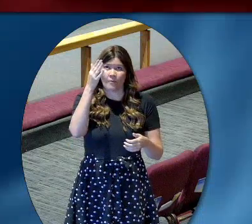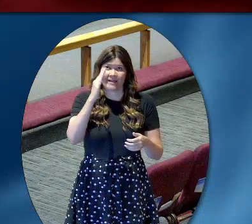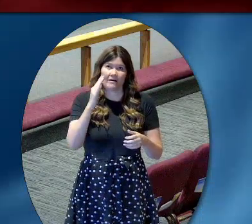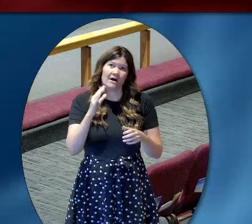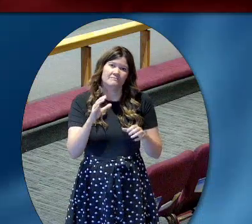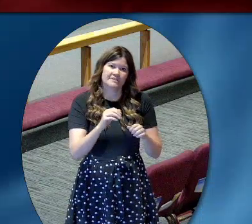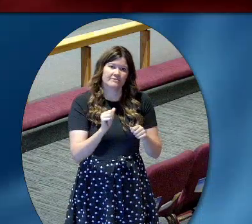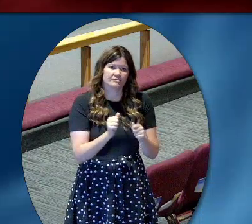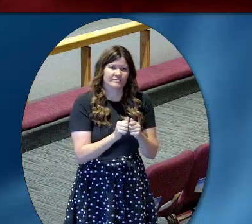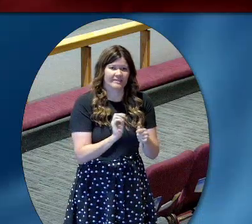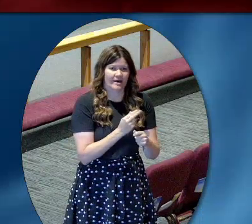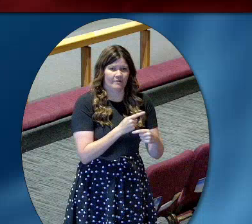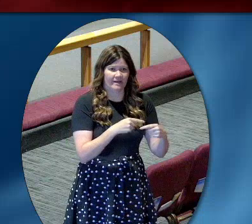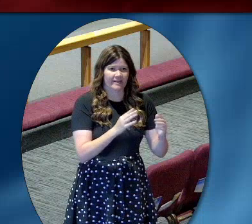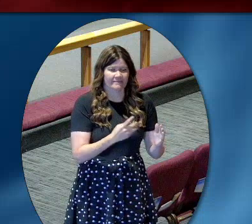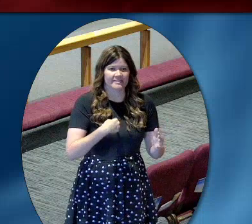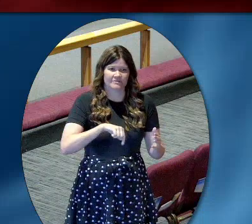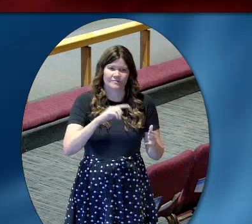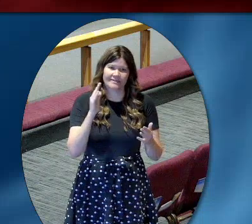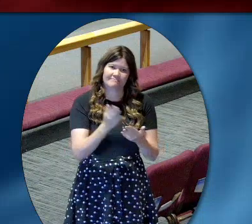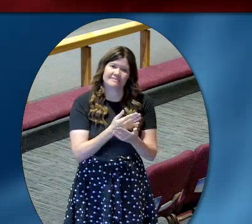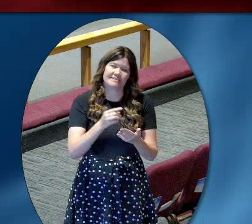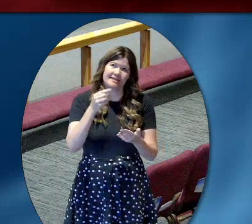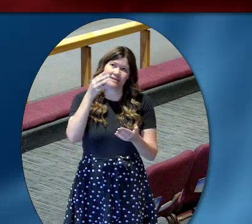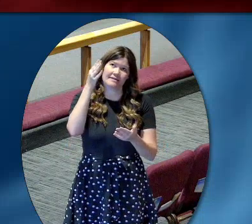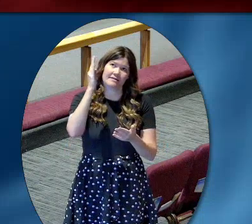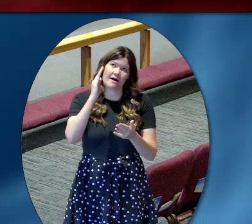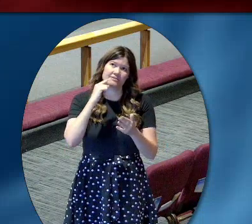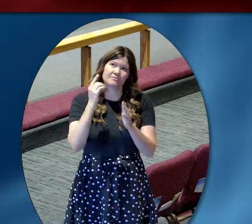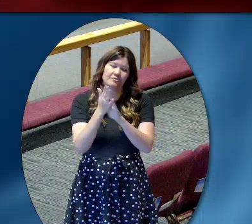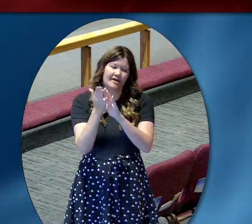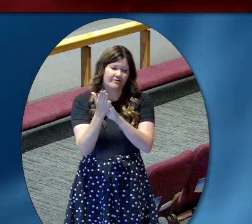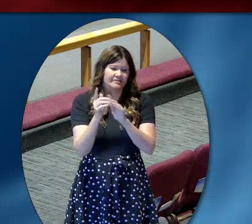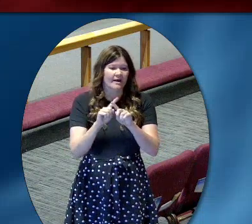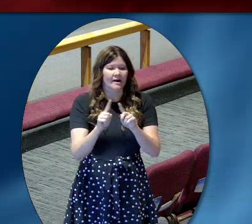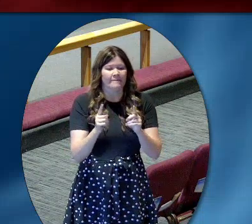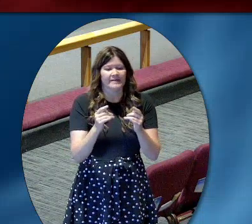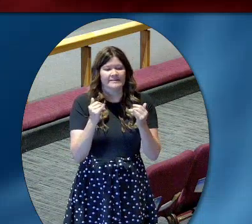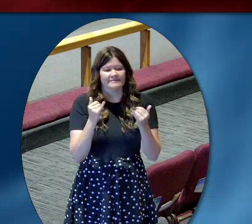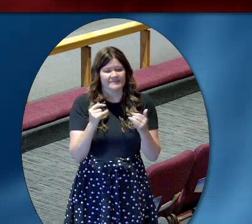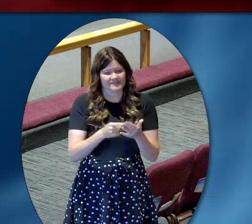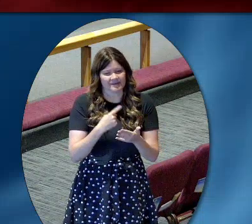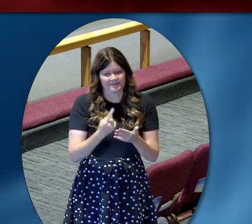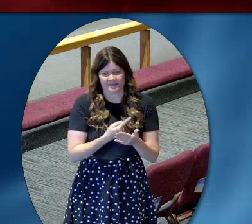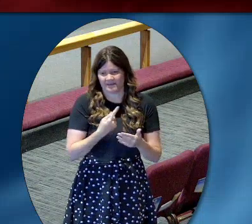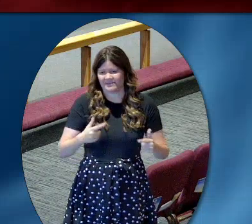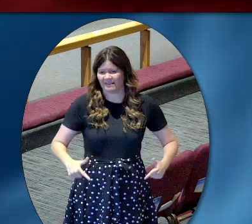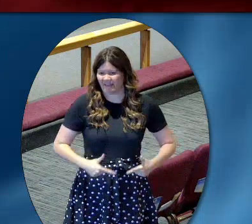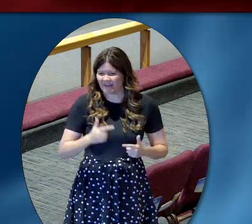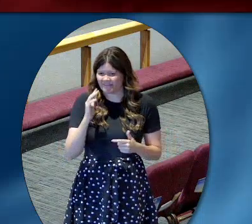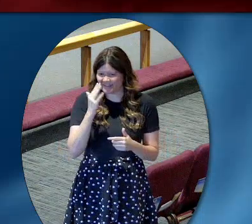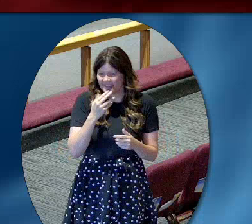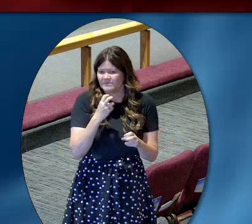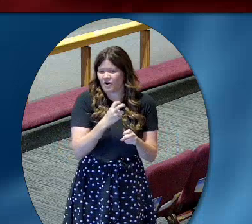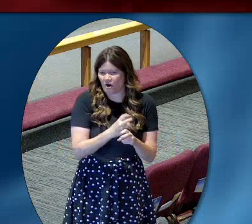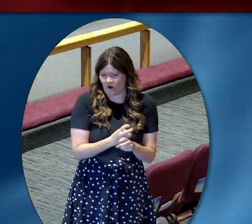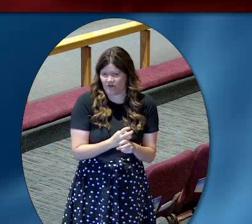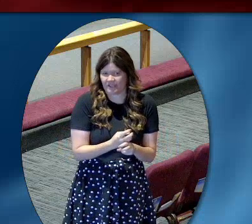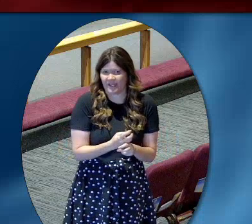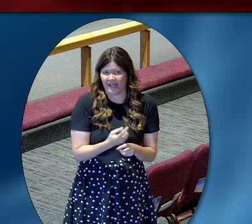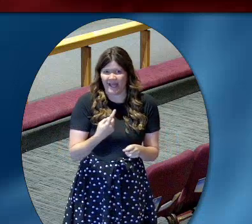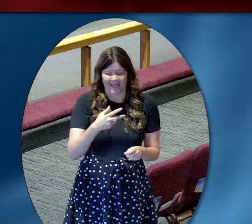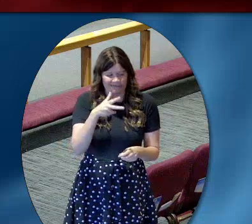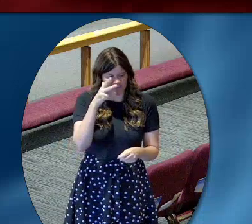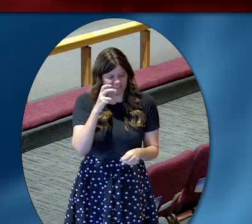then we will sing God's praises, of course. But sometimes life is hard, and sometimes it's hard because we're Christians, and our adversary, the devil,